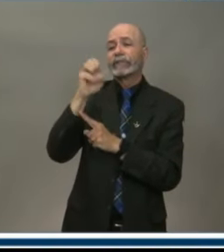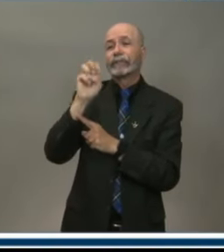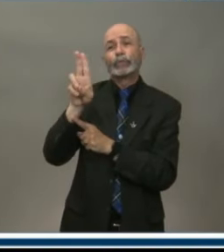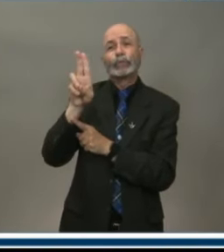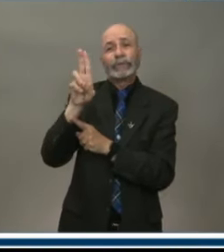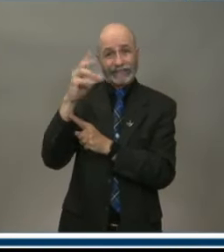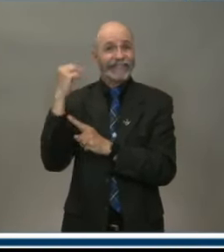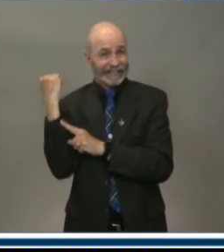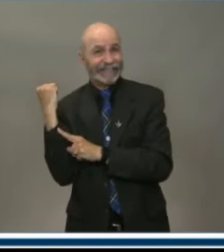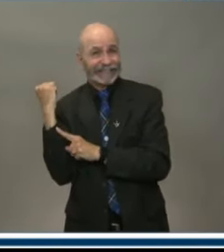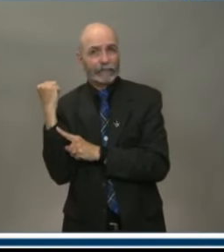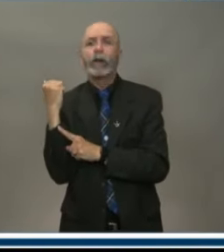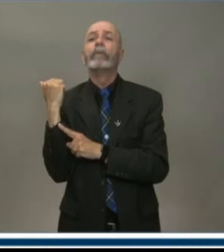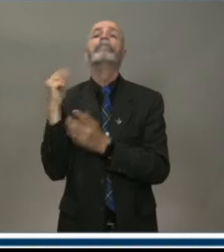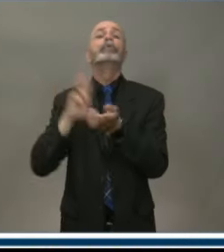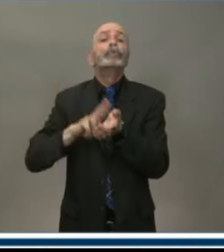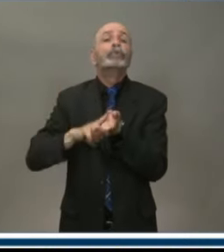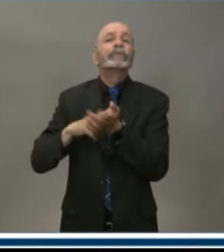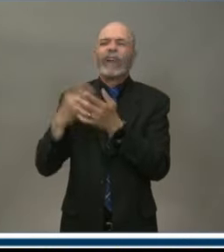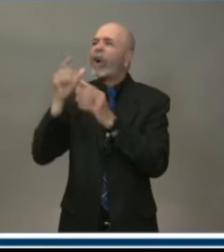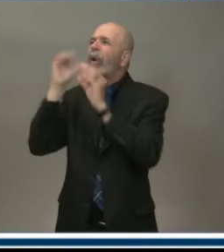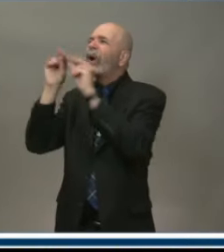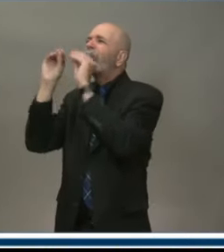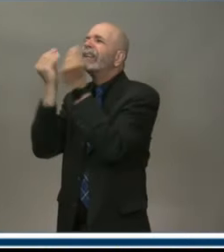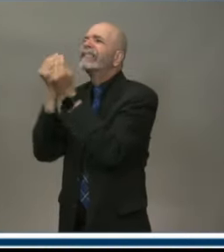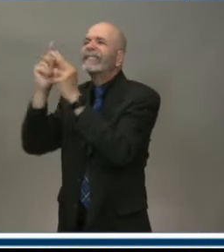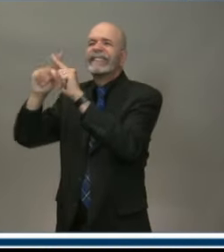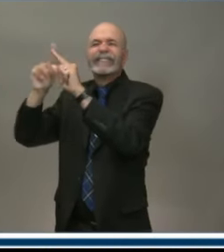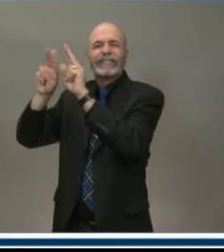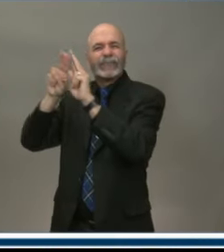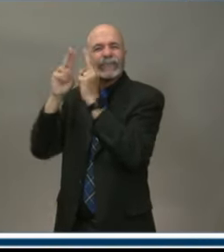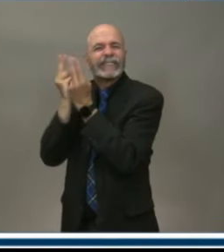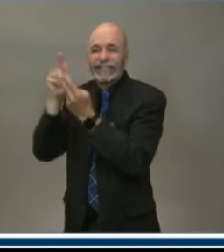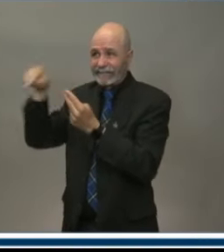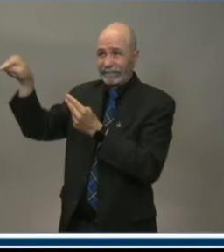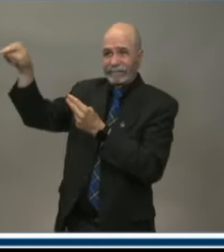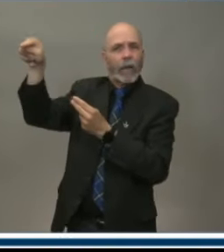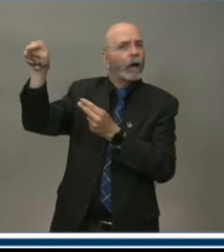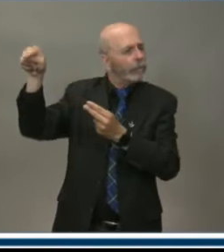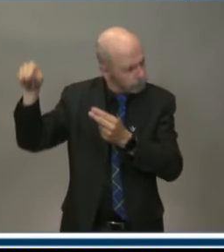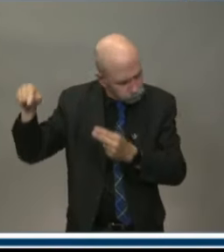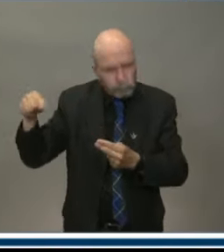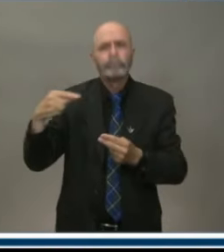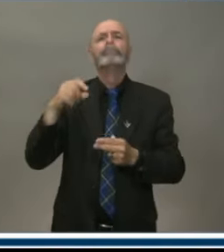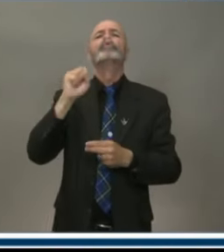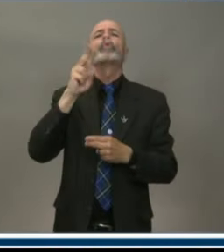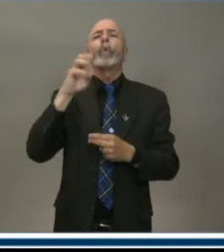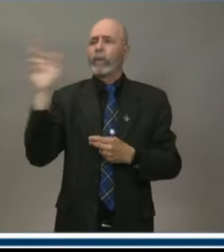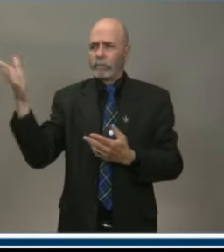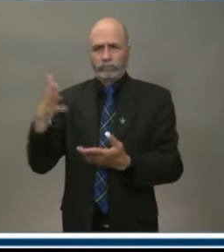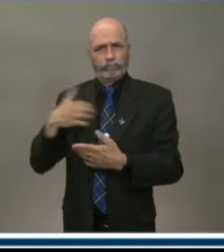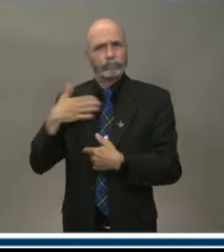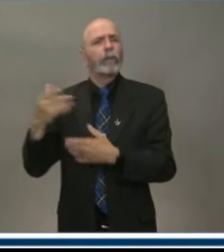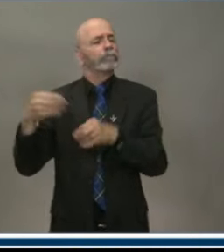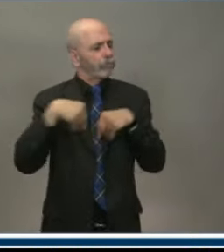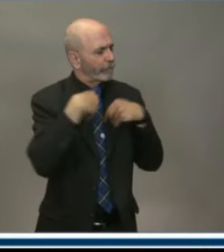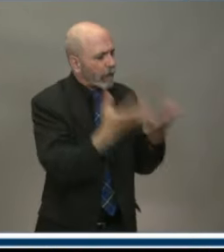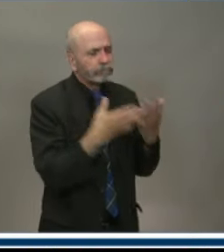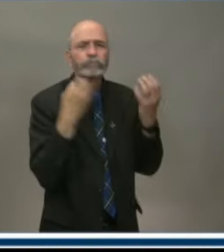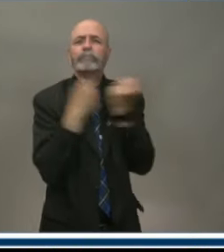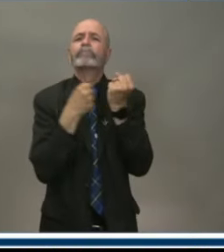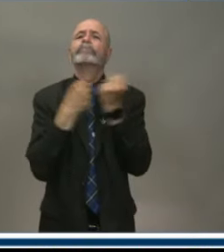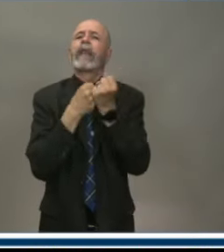for the work that they've been doing, as well as Unifor. I appreciated their message about the support that they provided around